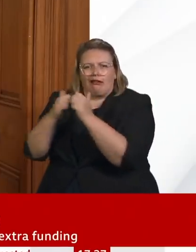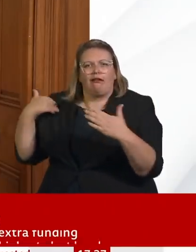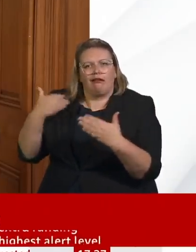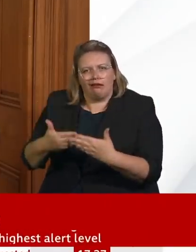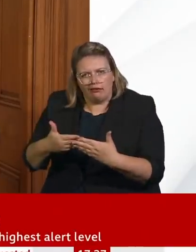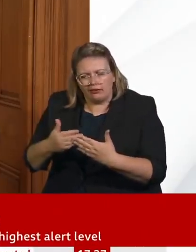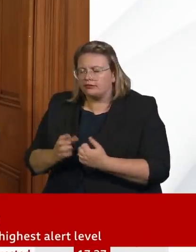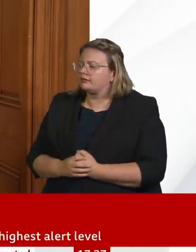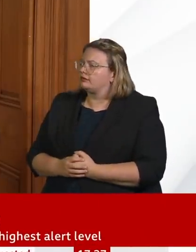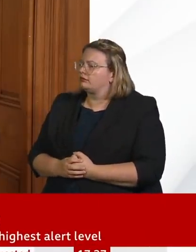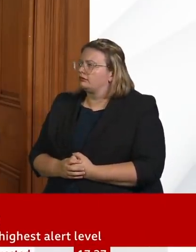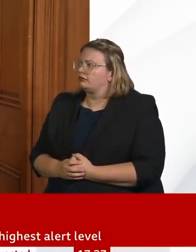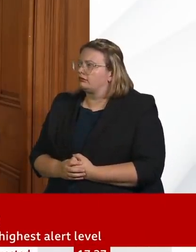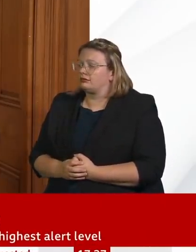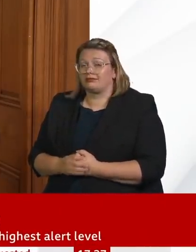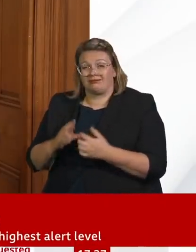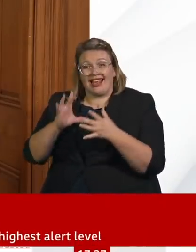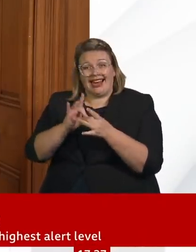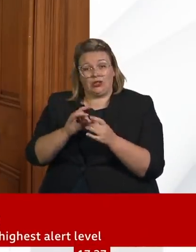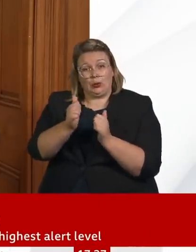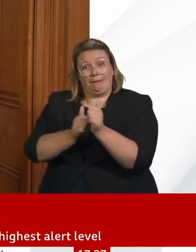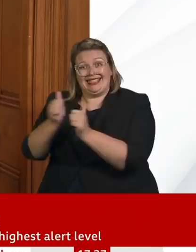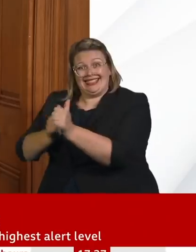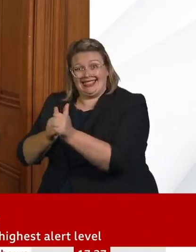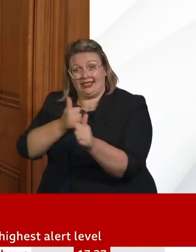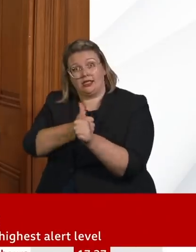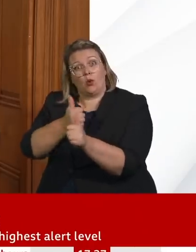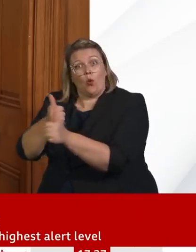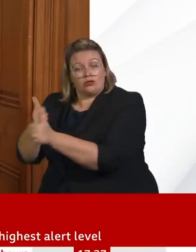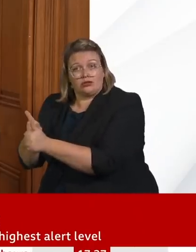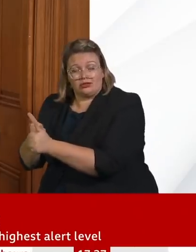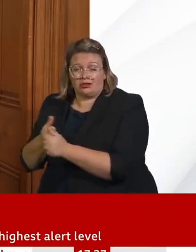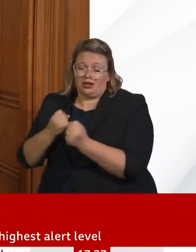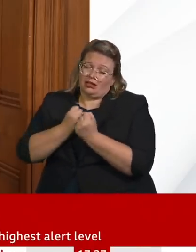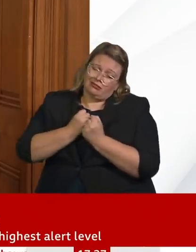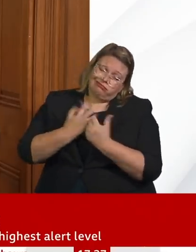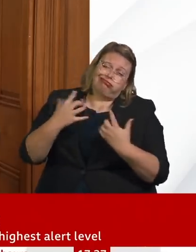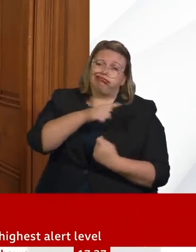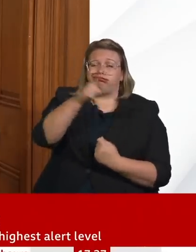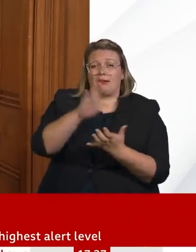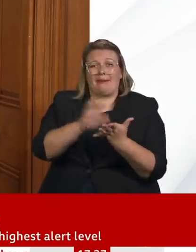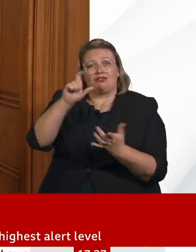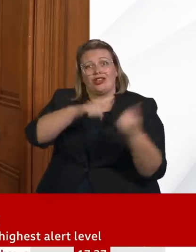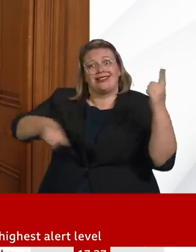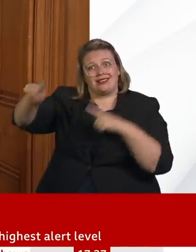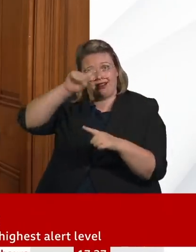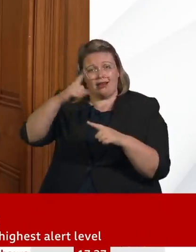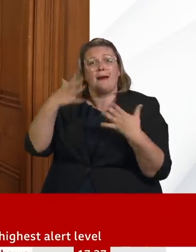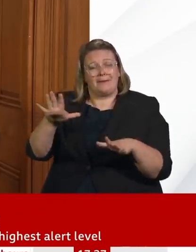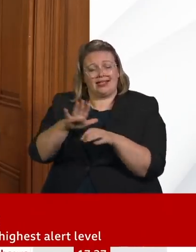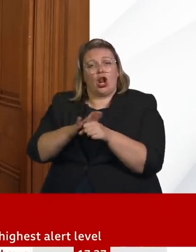business support, 46,700 business premises in Greater Manchester have received local authority grant payments